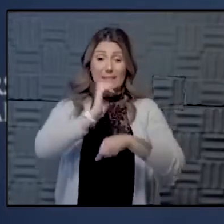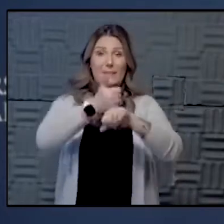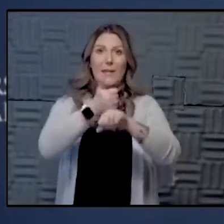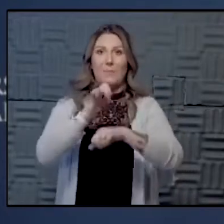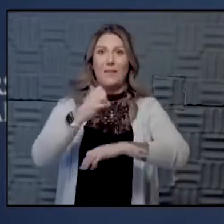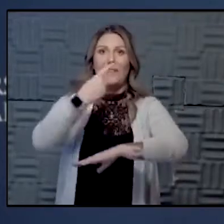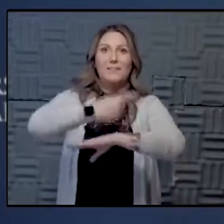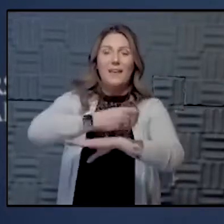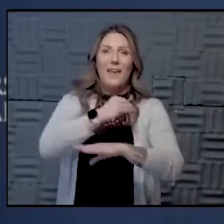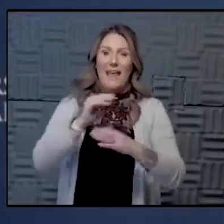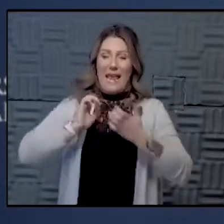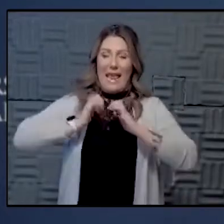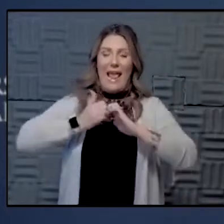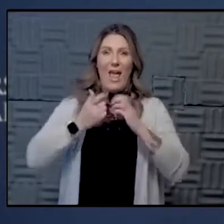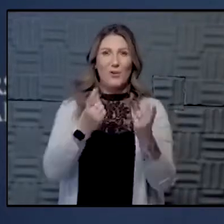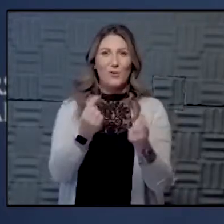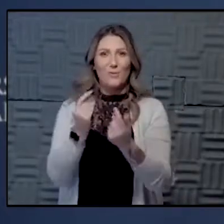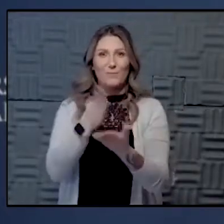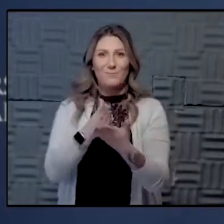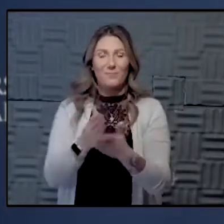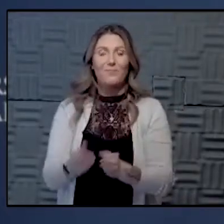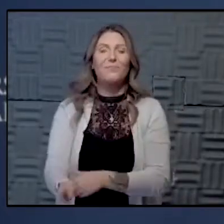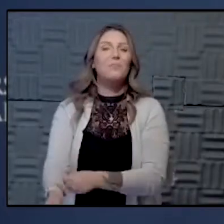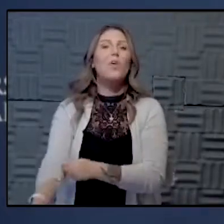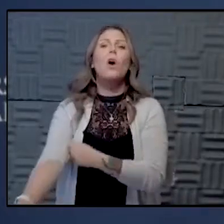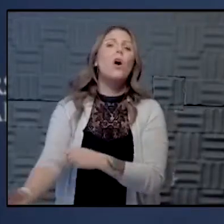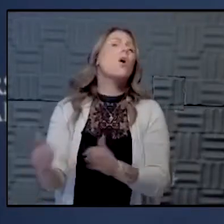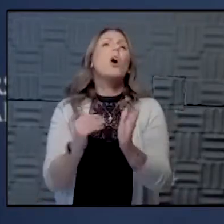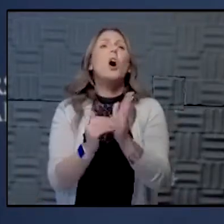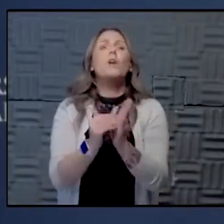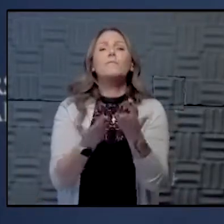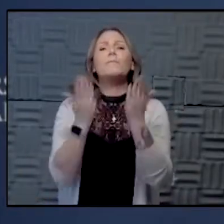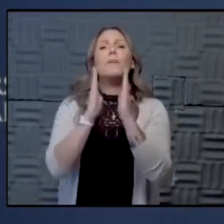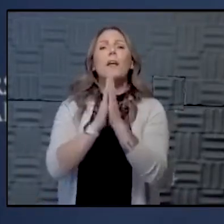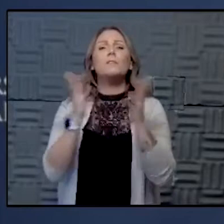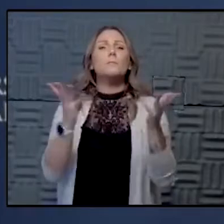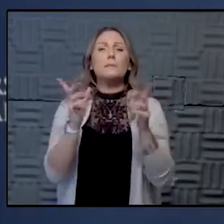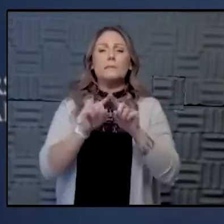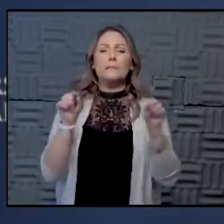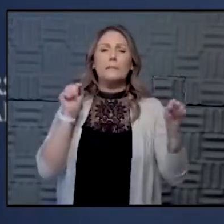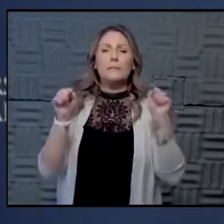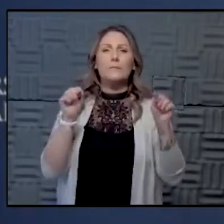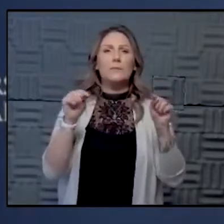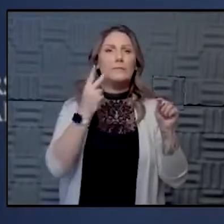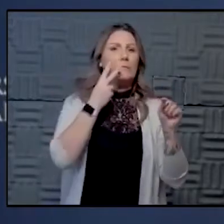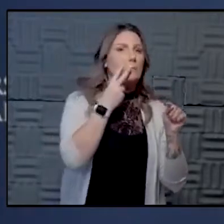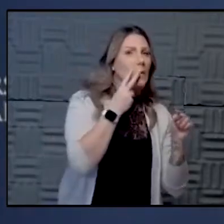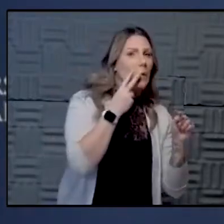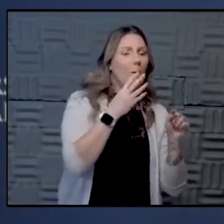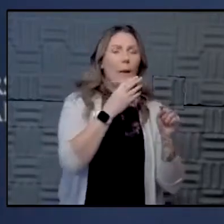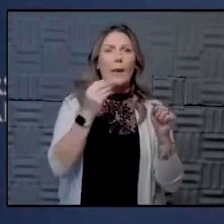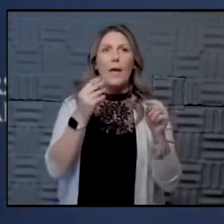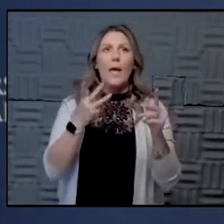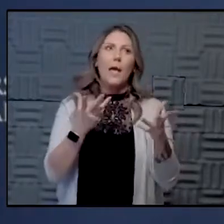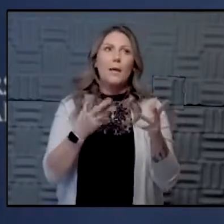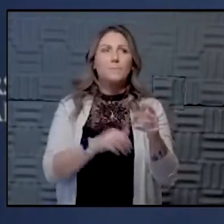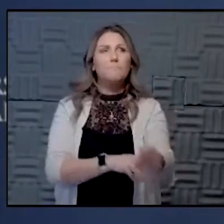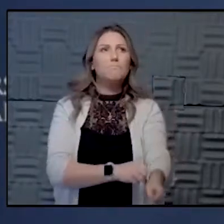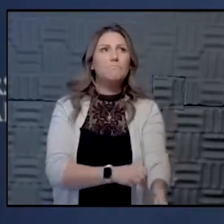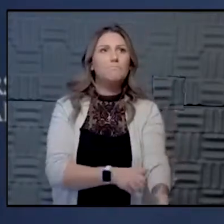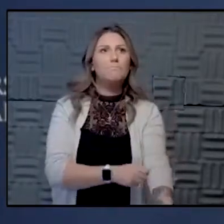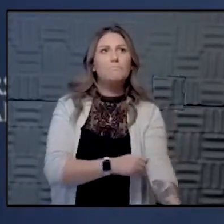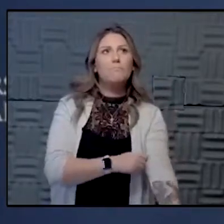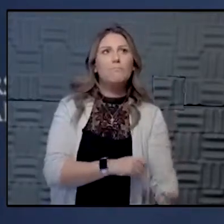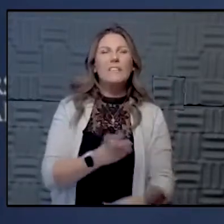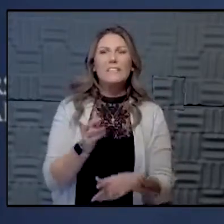you're going to do it. I do often get asked, so what's the difference between smoking and what's the difference between, is